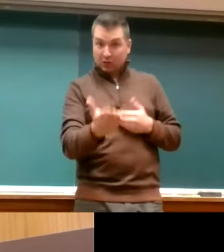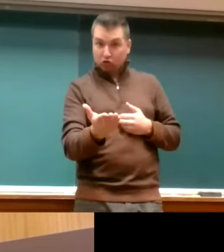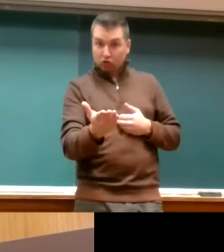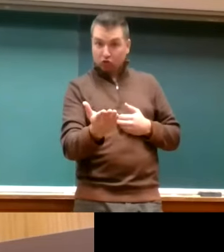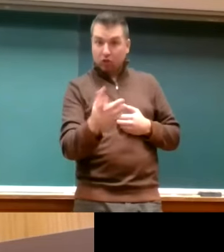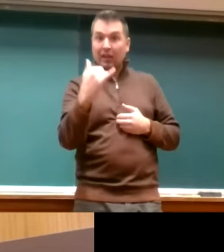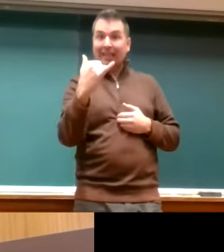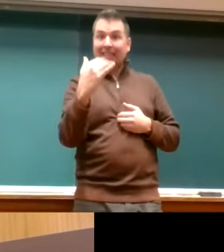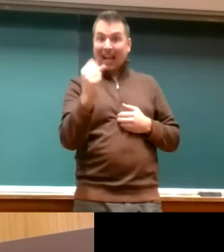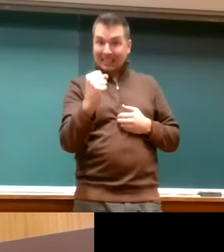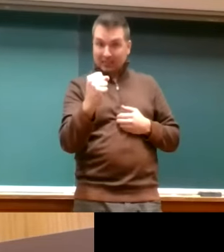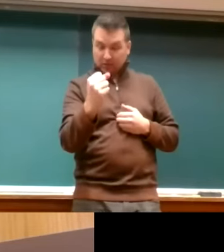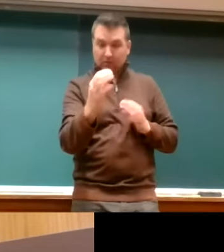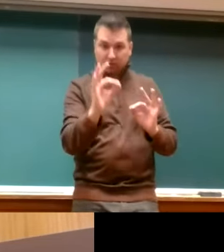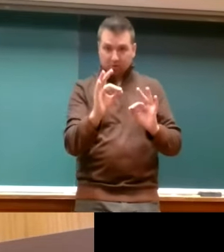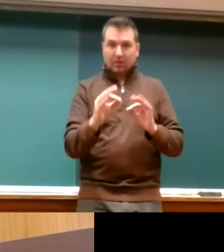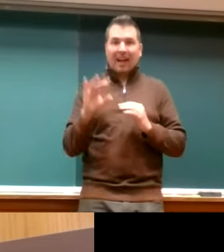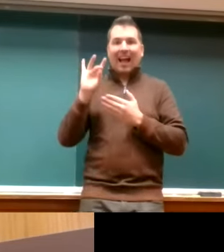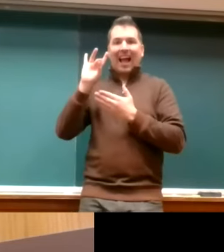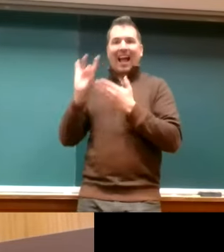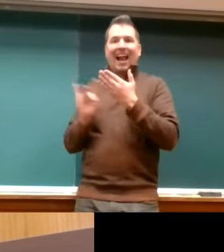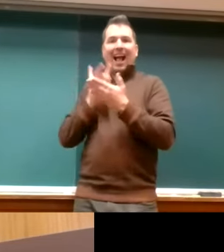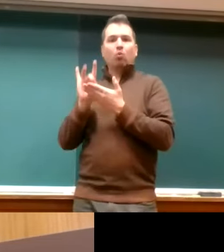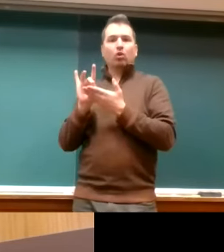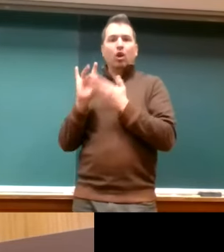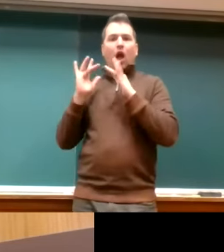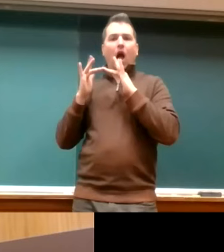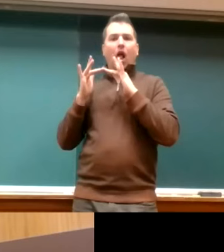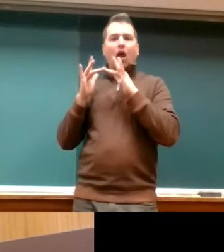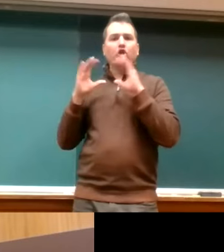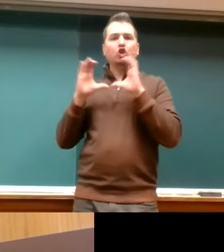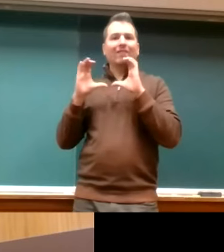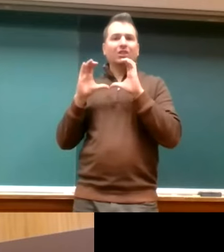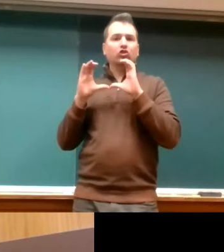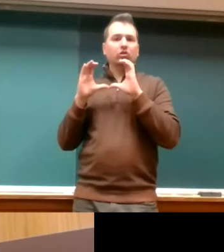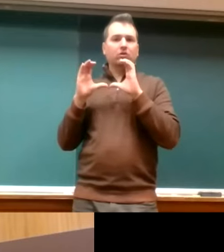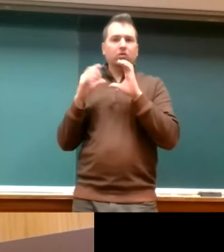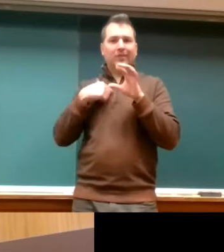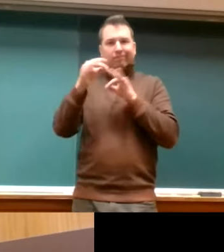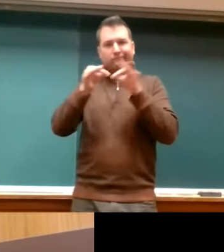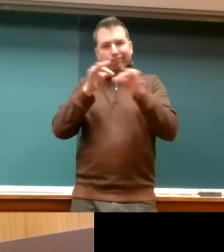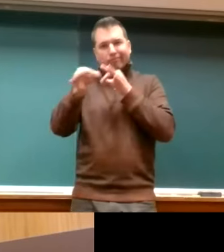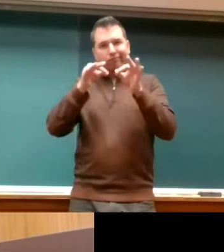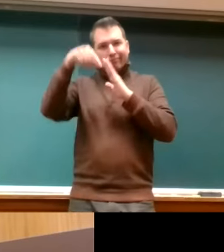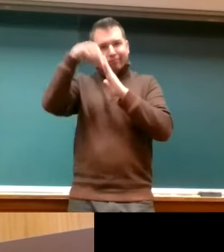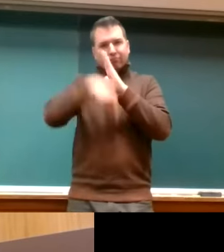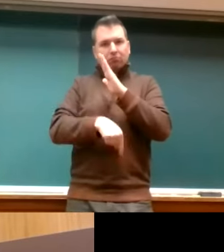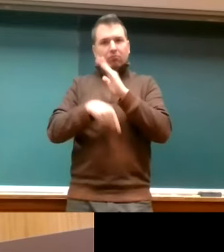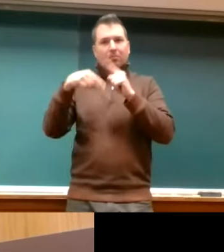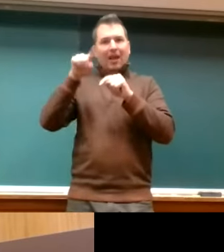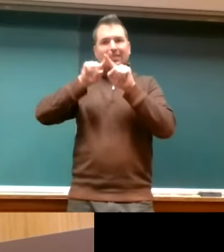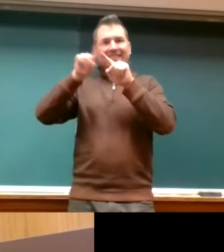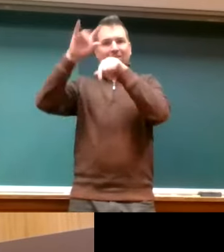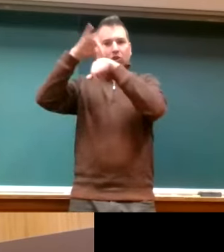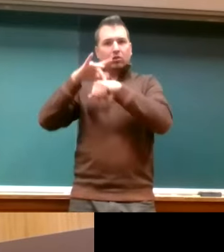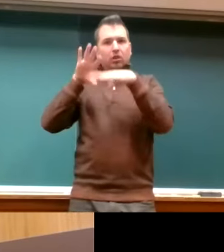through an 8-hour online certification in which we teach them more about the content, but then we also